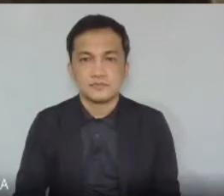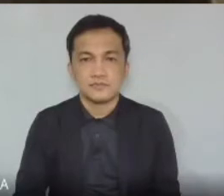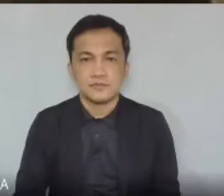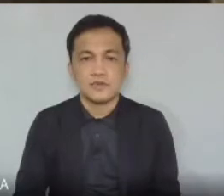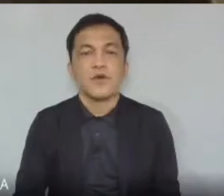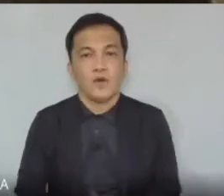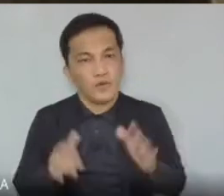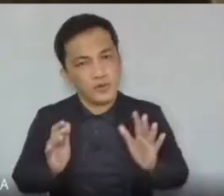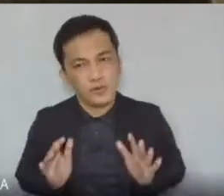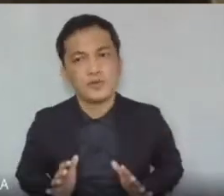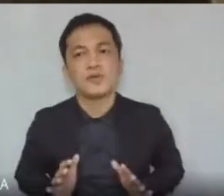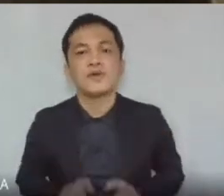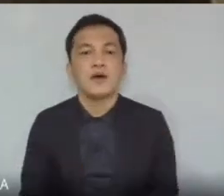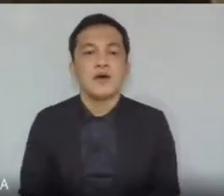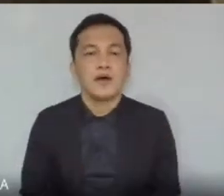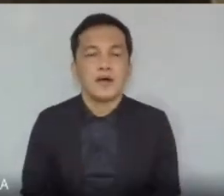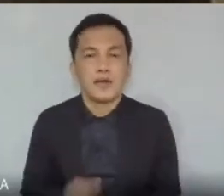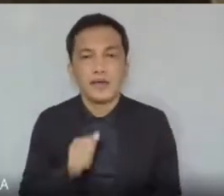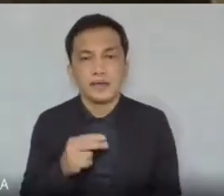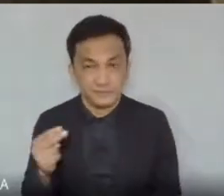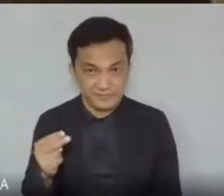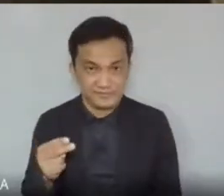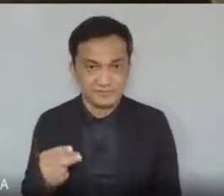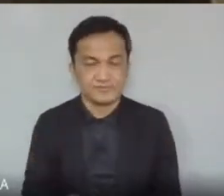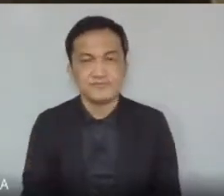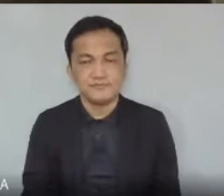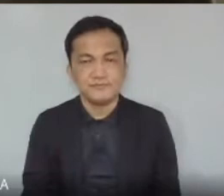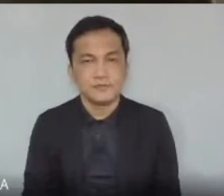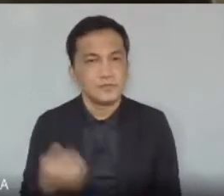Hello, can you share? Are you seeing our screen now?